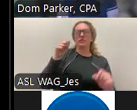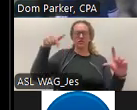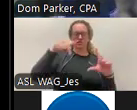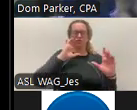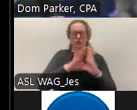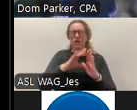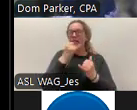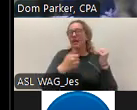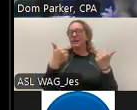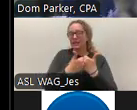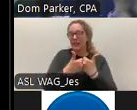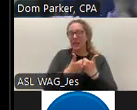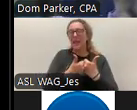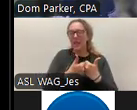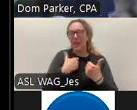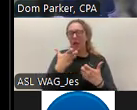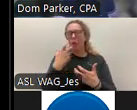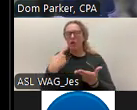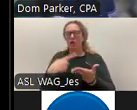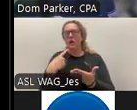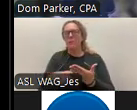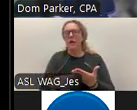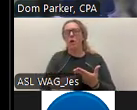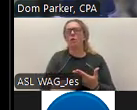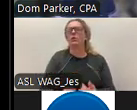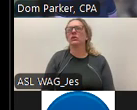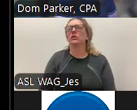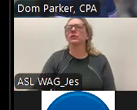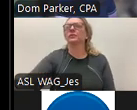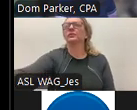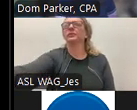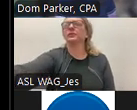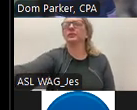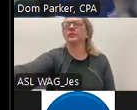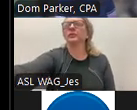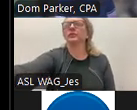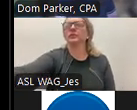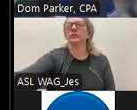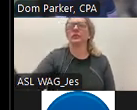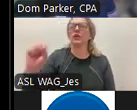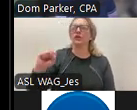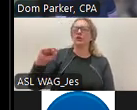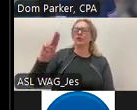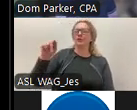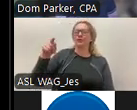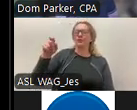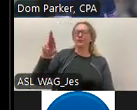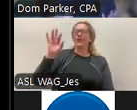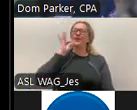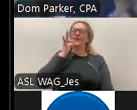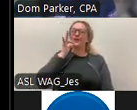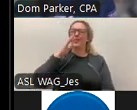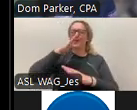The last game I wanted to have a chat about is Super Fruit Ninja. Now,